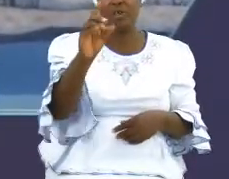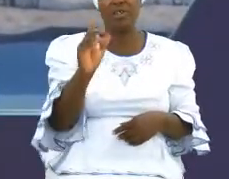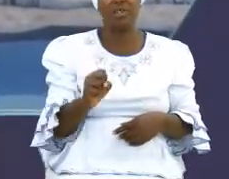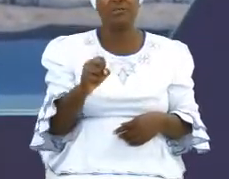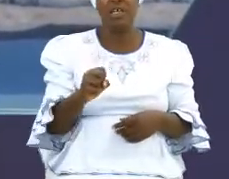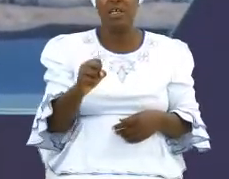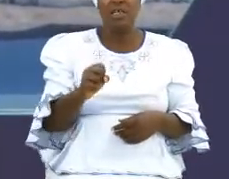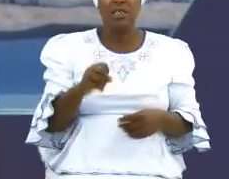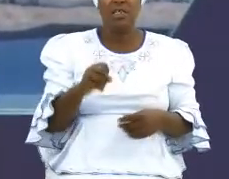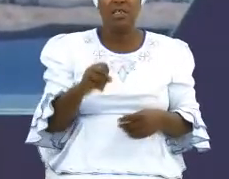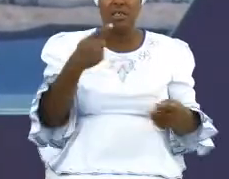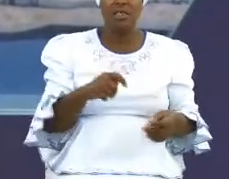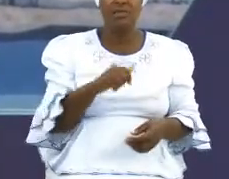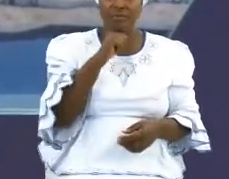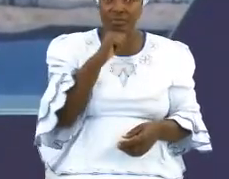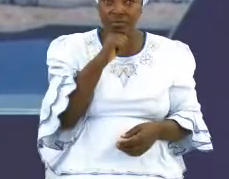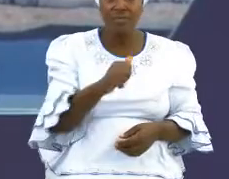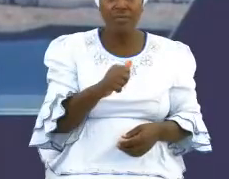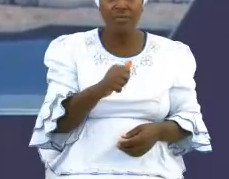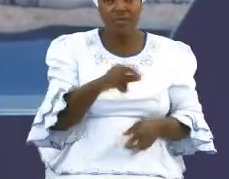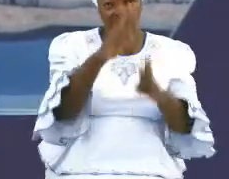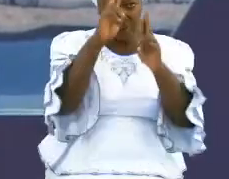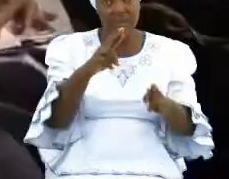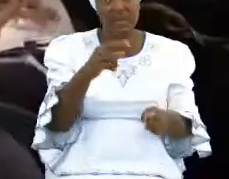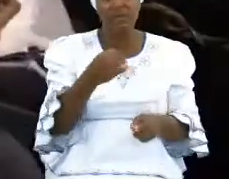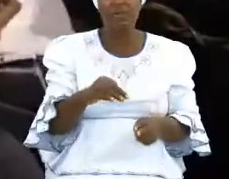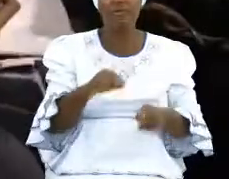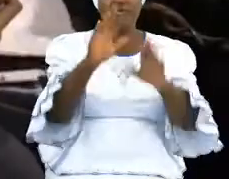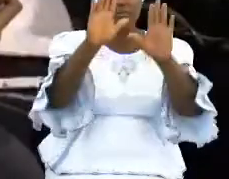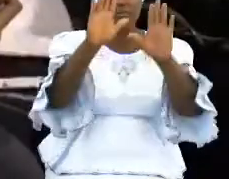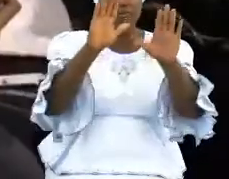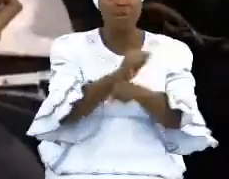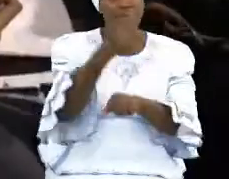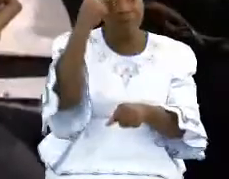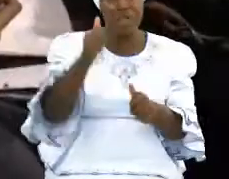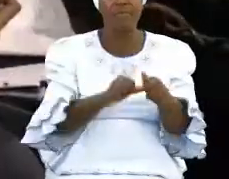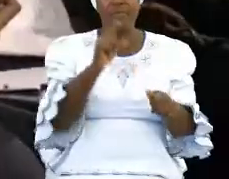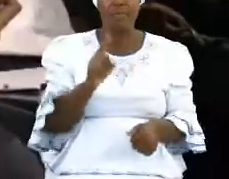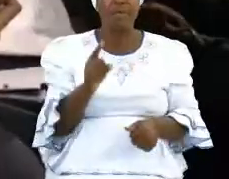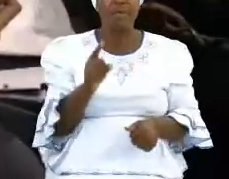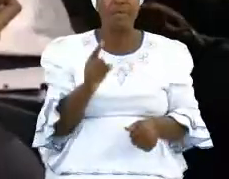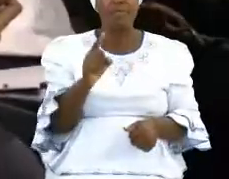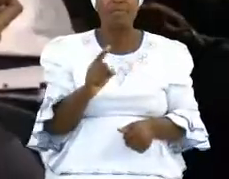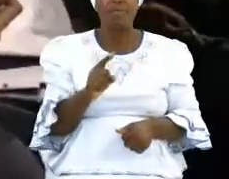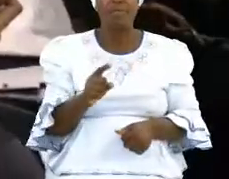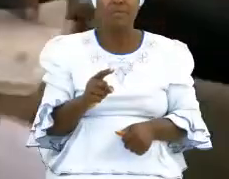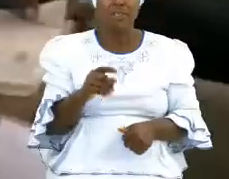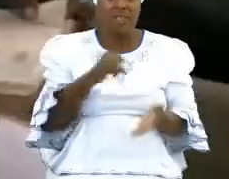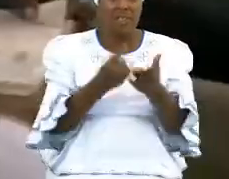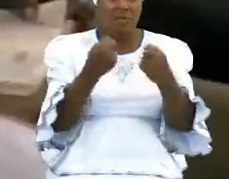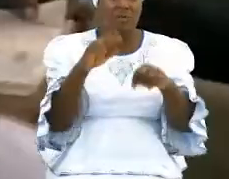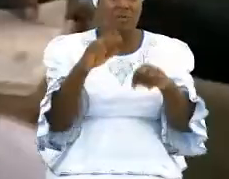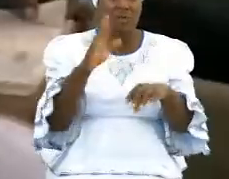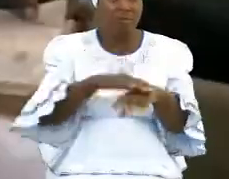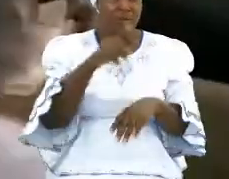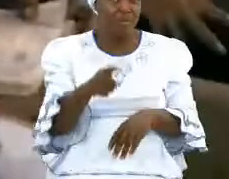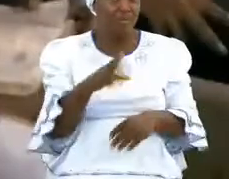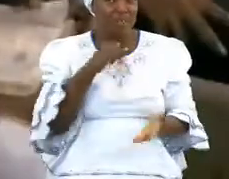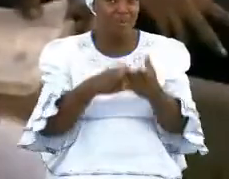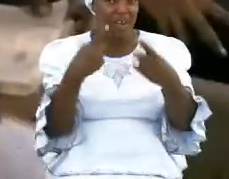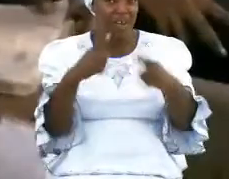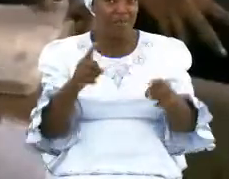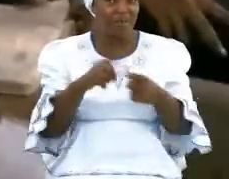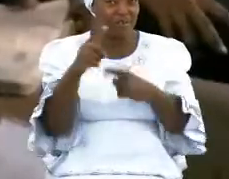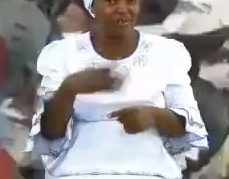of miracles for everyone coming upon you. It will happen to you. The door